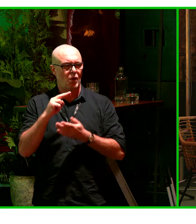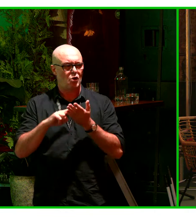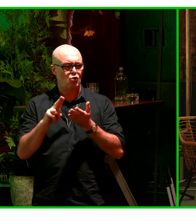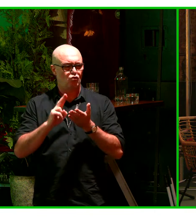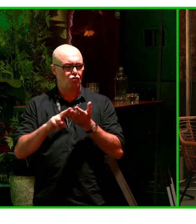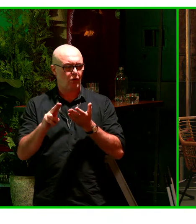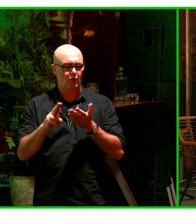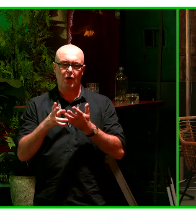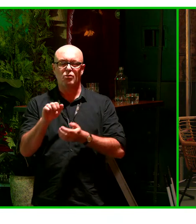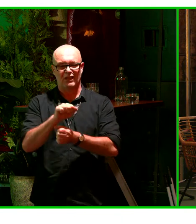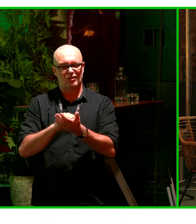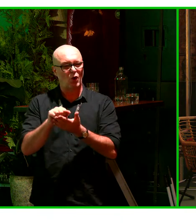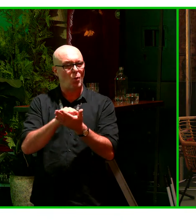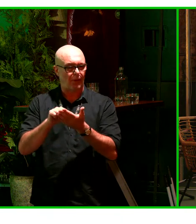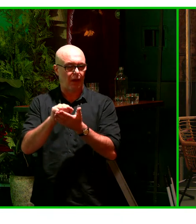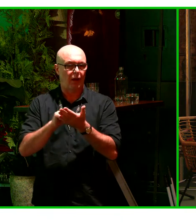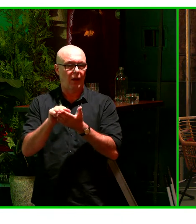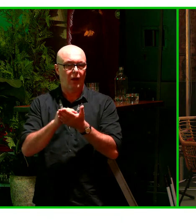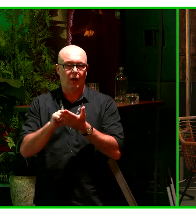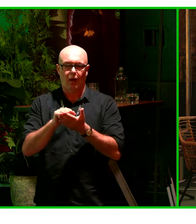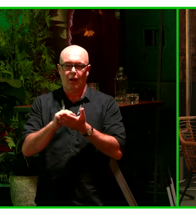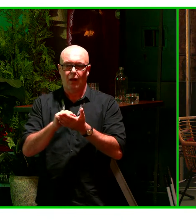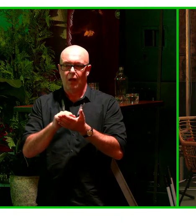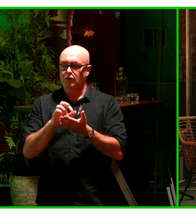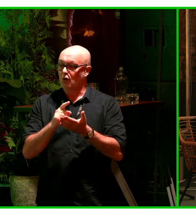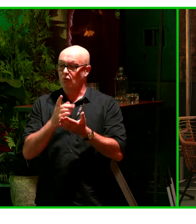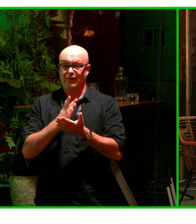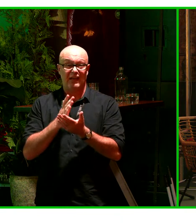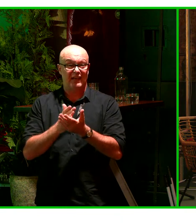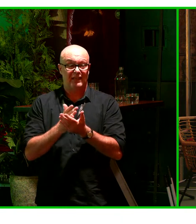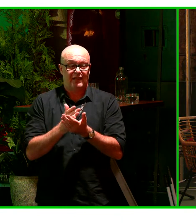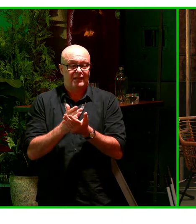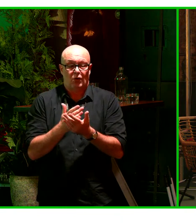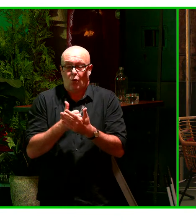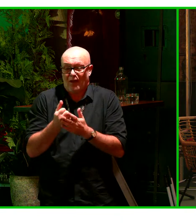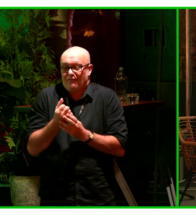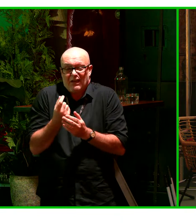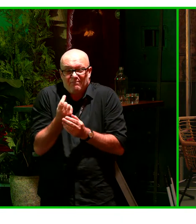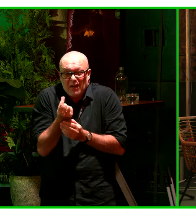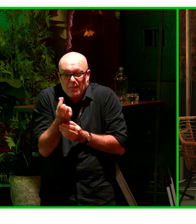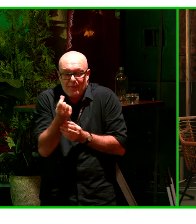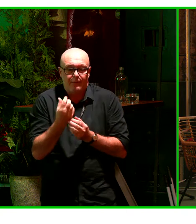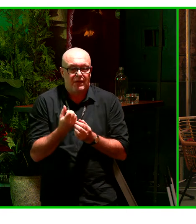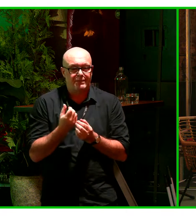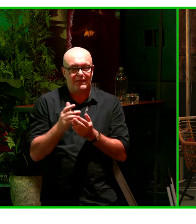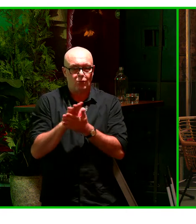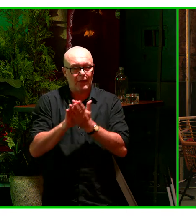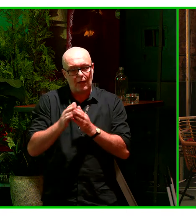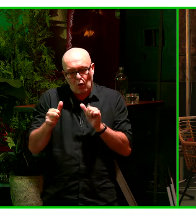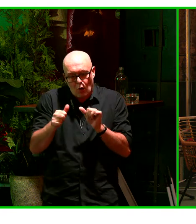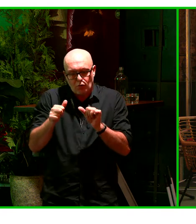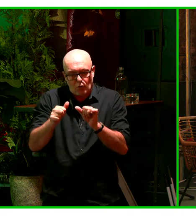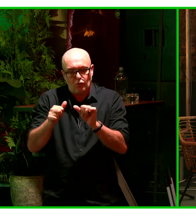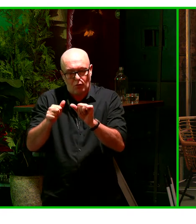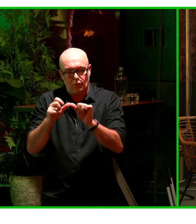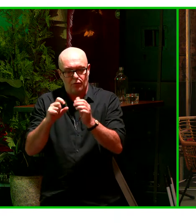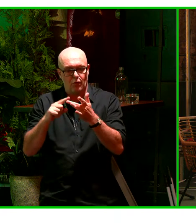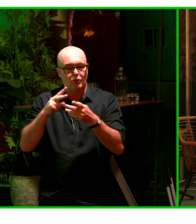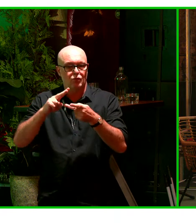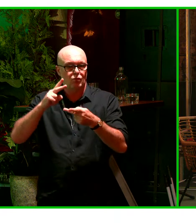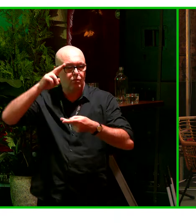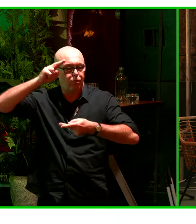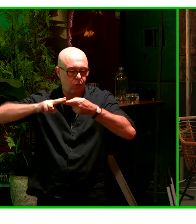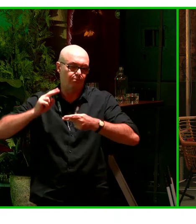baking soda. So it will take us one step closer to carbon neutral cakes if we can just get the rest of the production sorted as